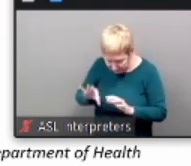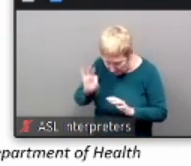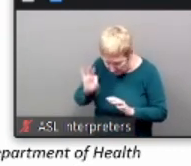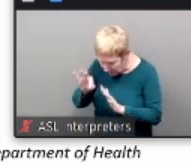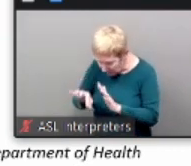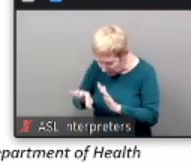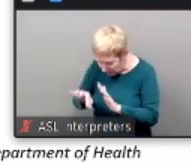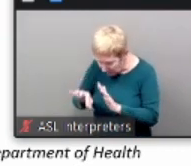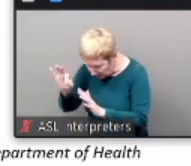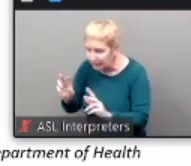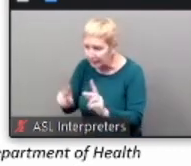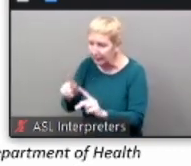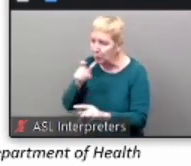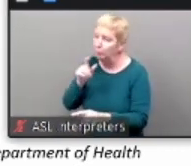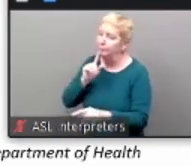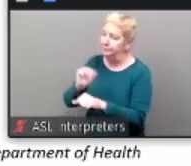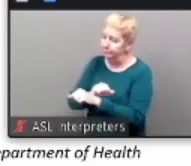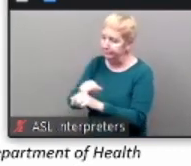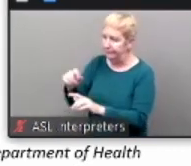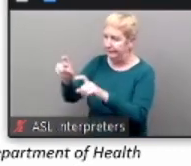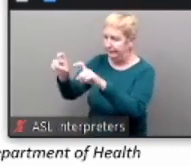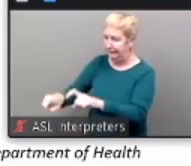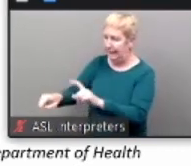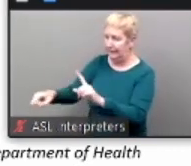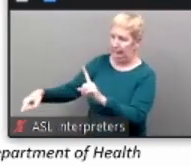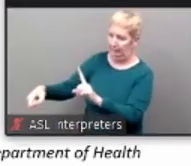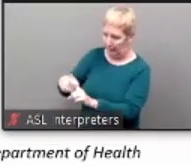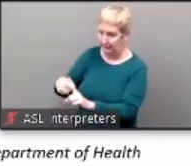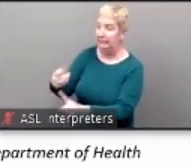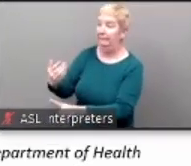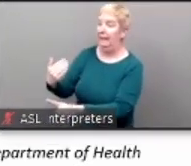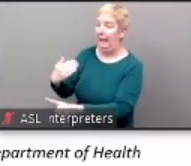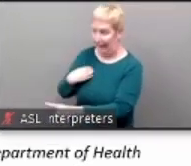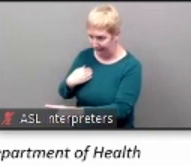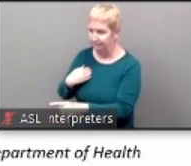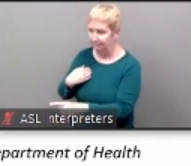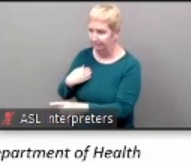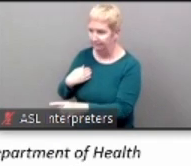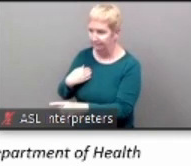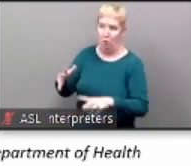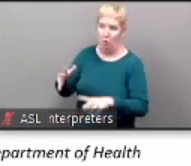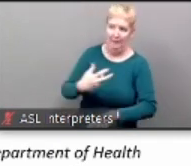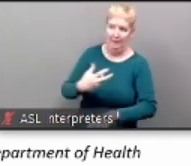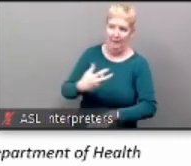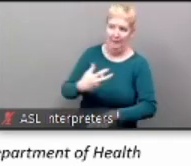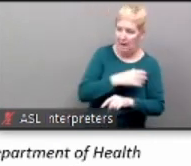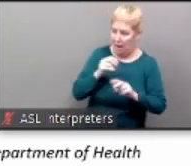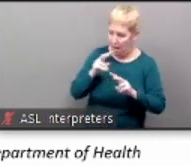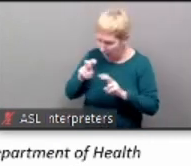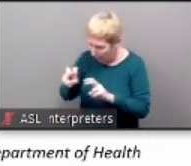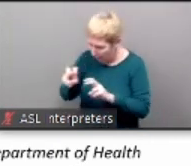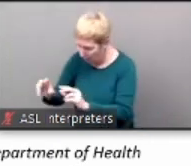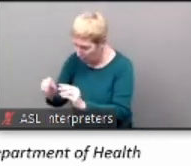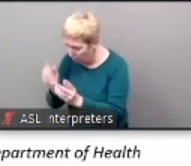at least positive test results in people who have already been vaccinated. And, you know, the epidemiology department keeps putting out